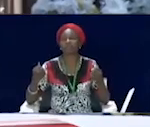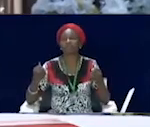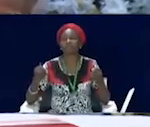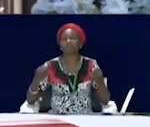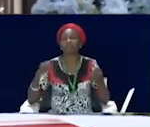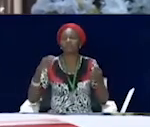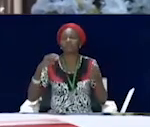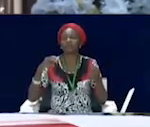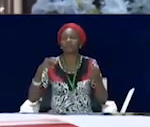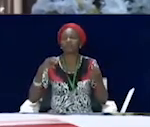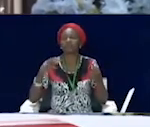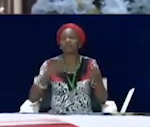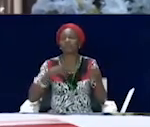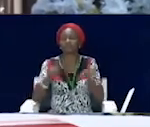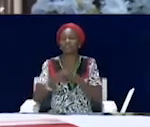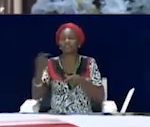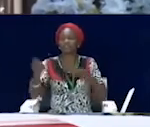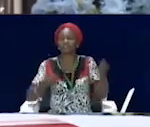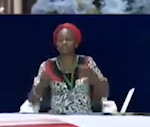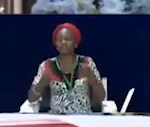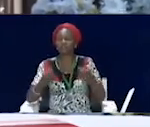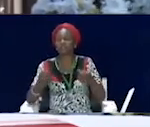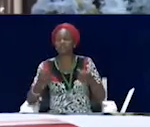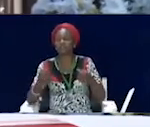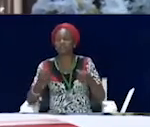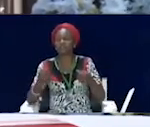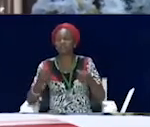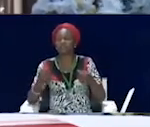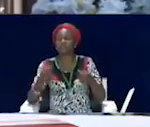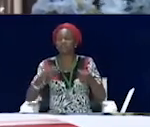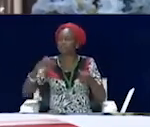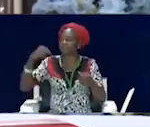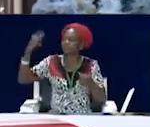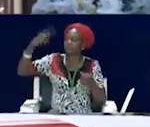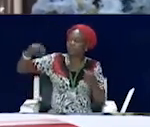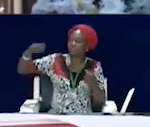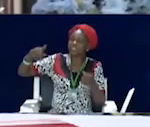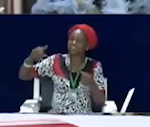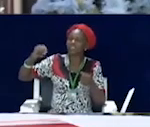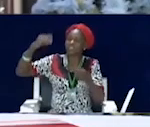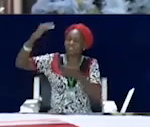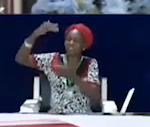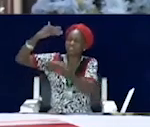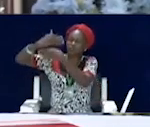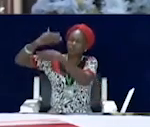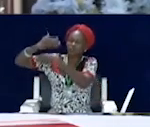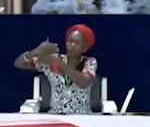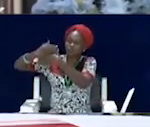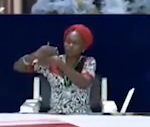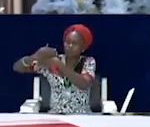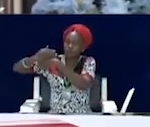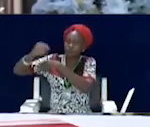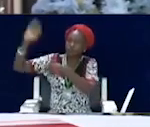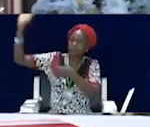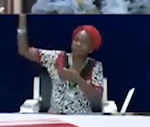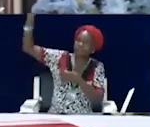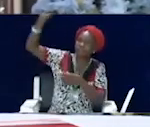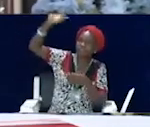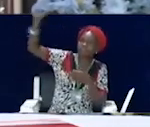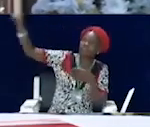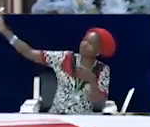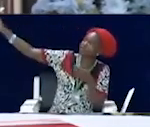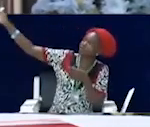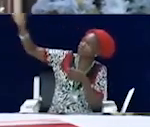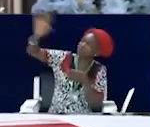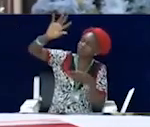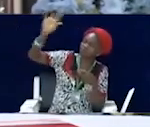And then as they were driving me, they were wound down the window and raised my hand and I was waving to